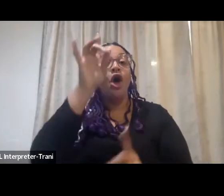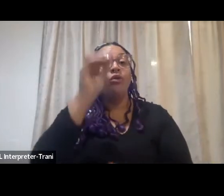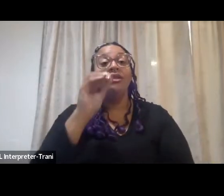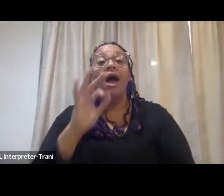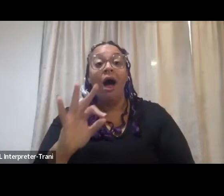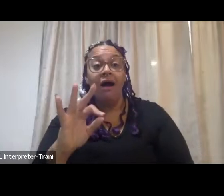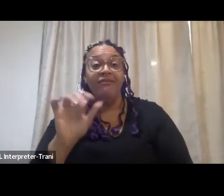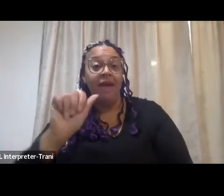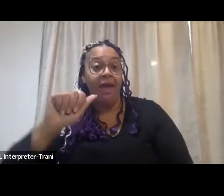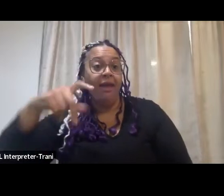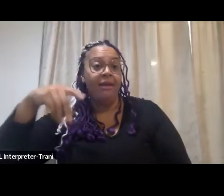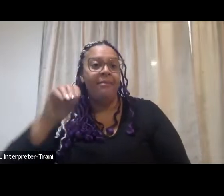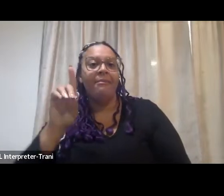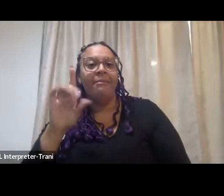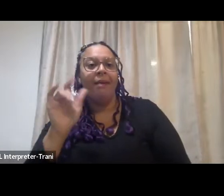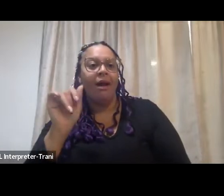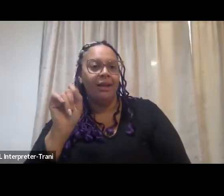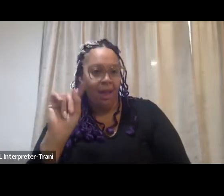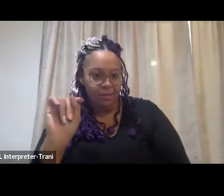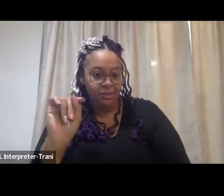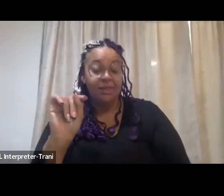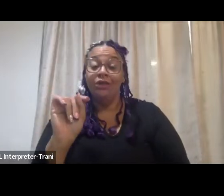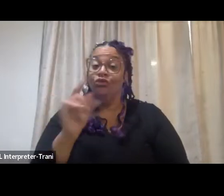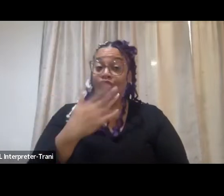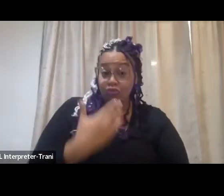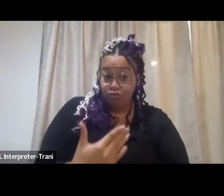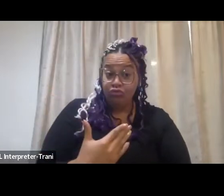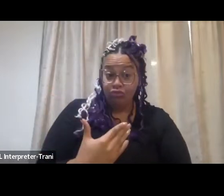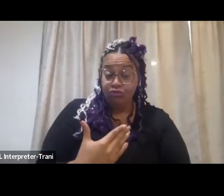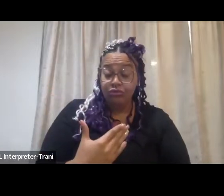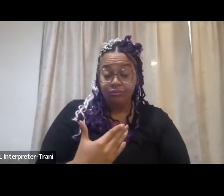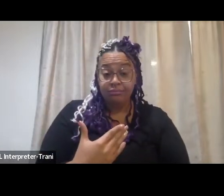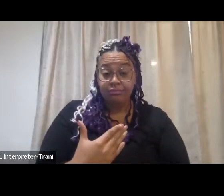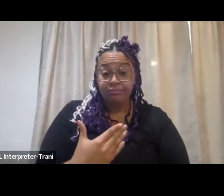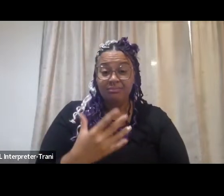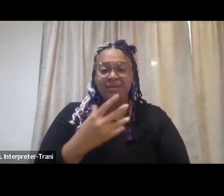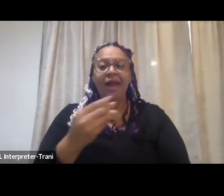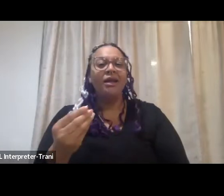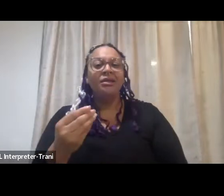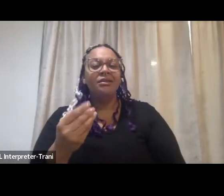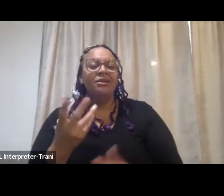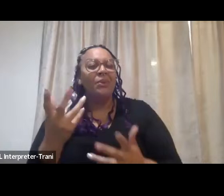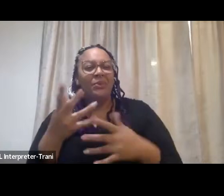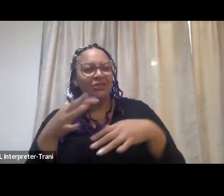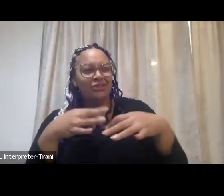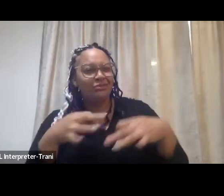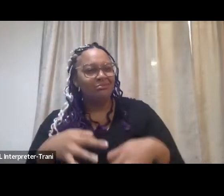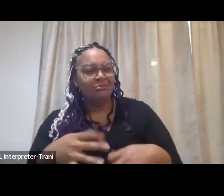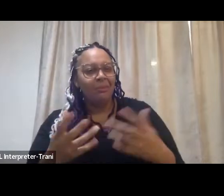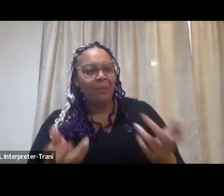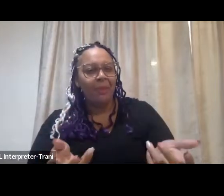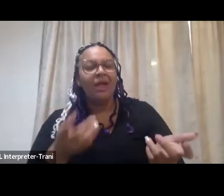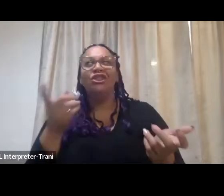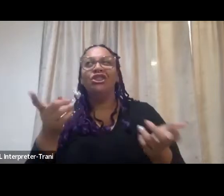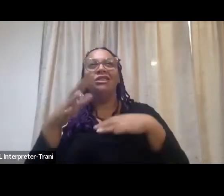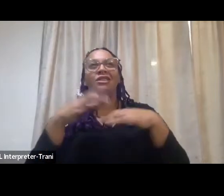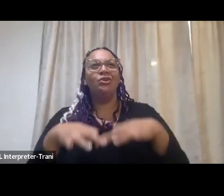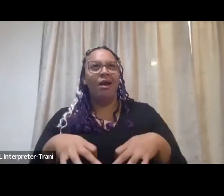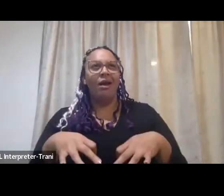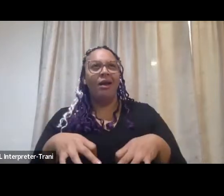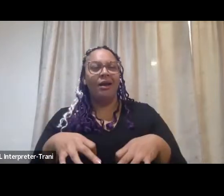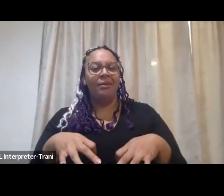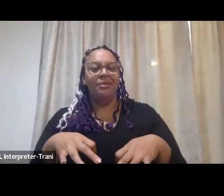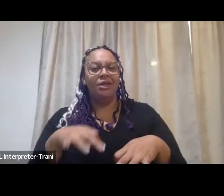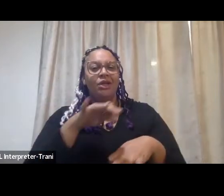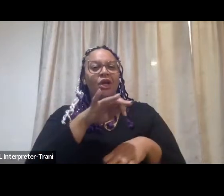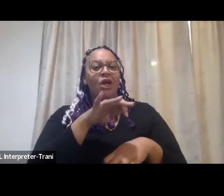And it's very good. And what did she describe? She described in Queer